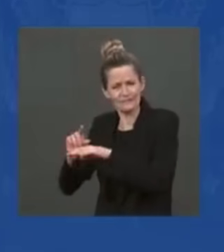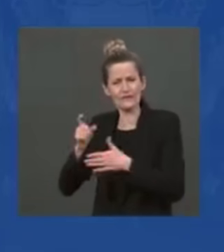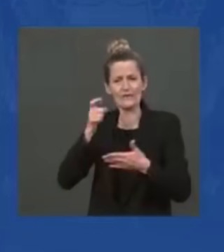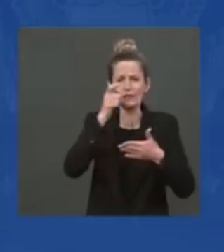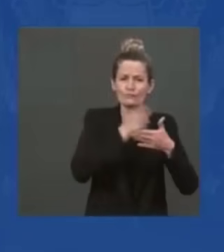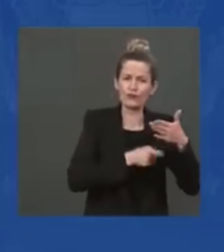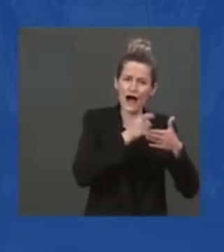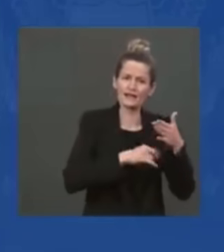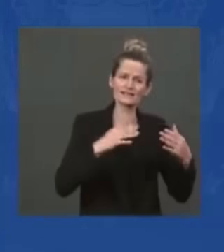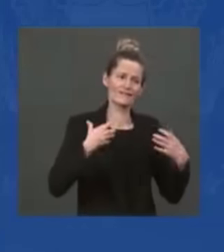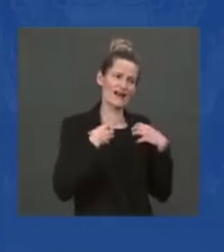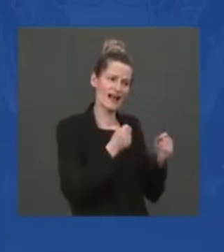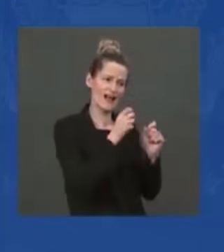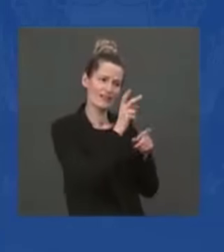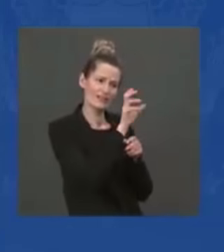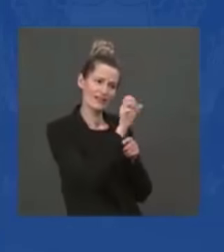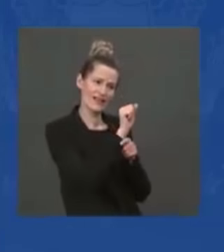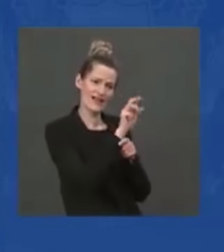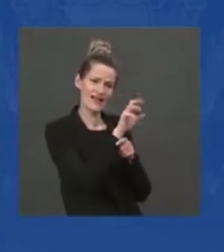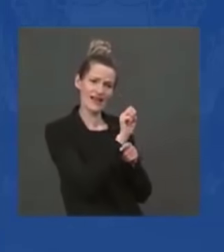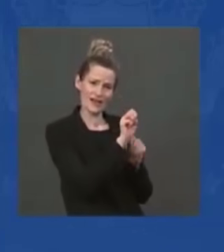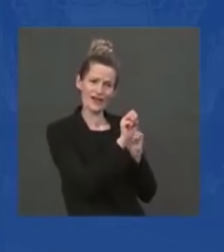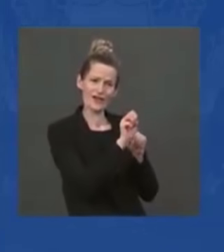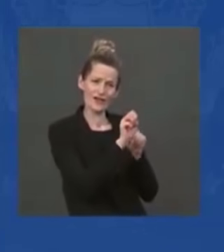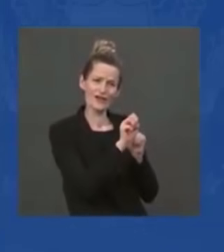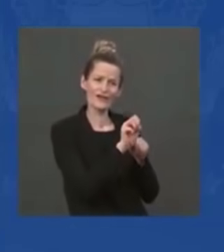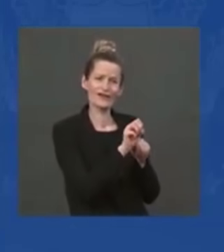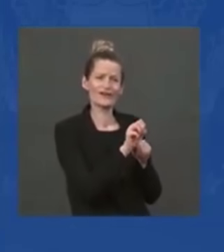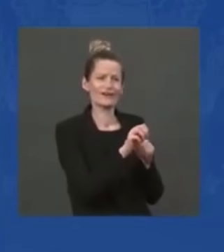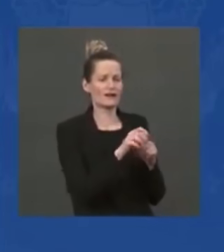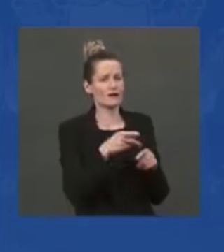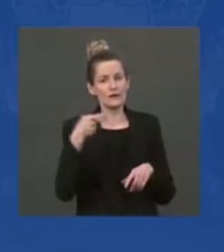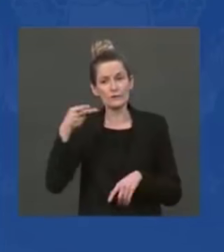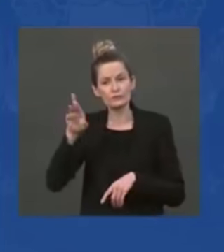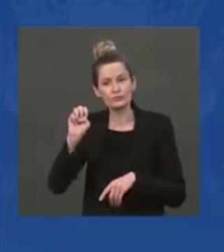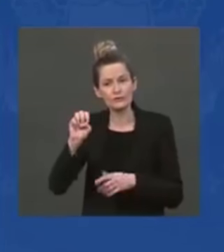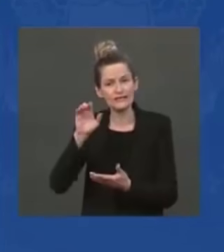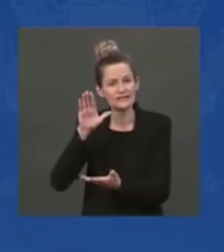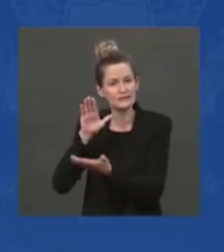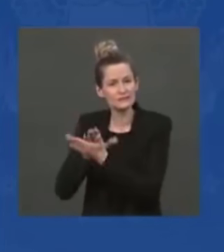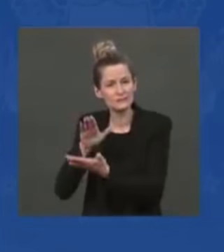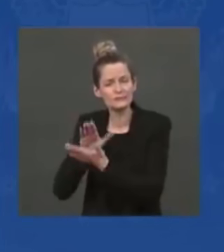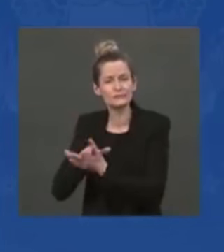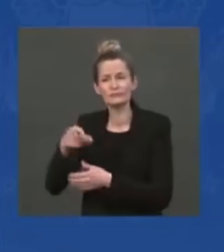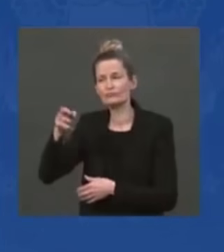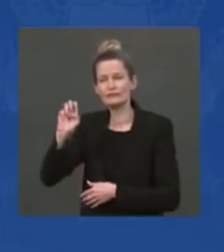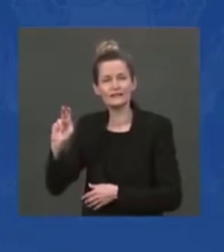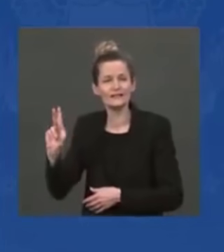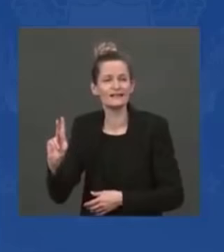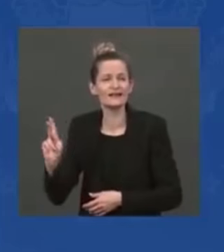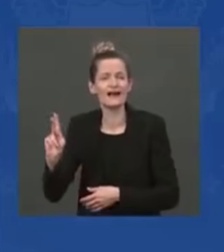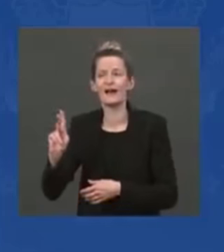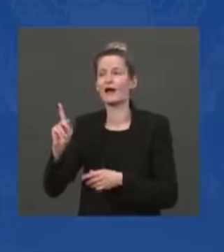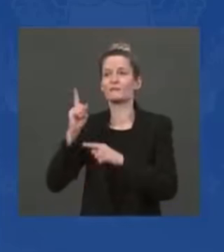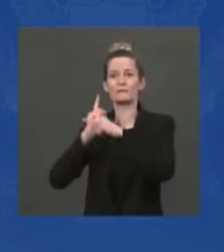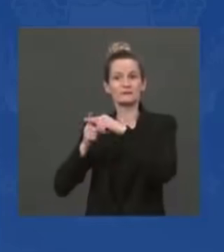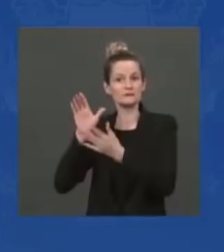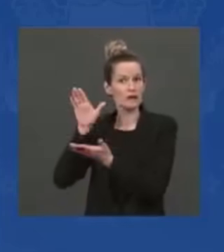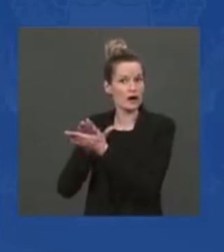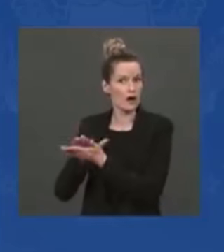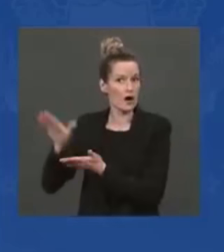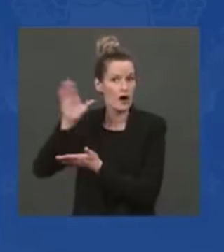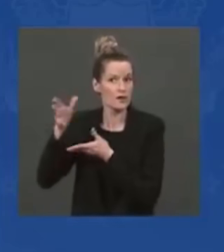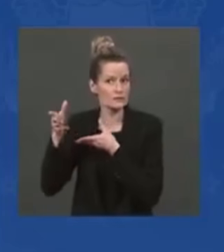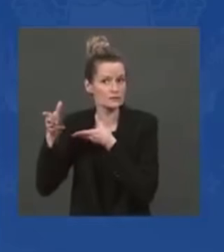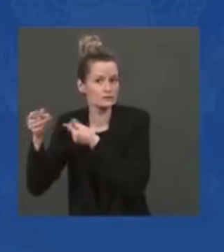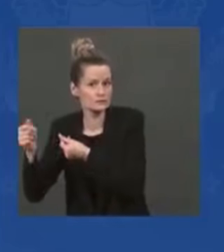compete against any country in the world with preschool and community college. We can confront this crisis of extreme weather and